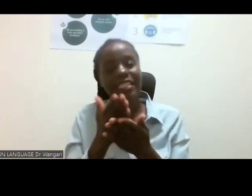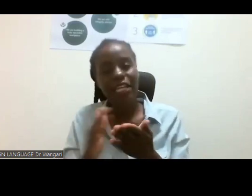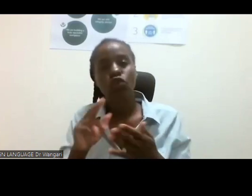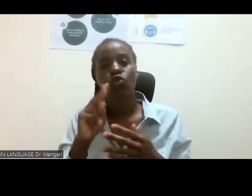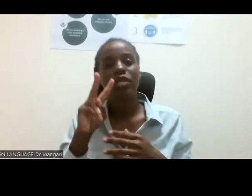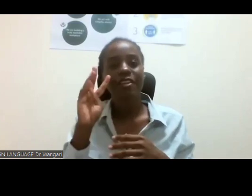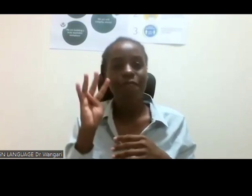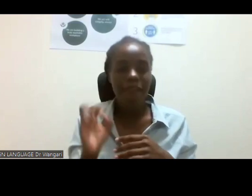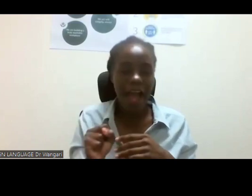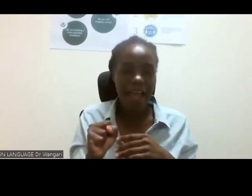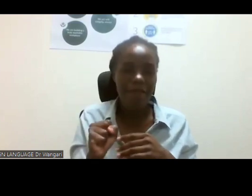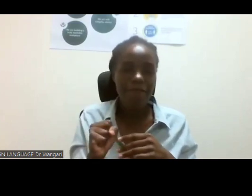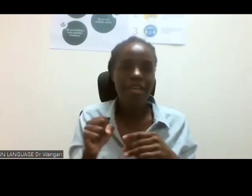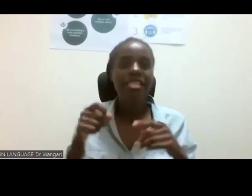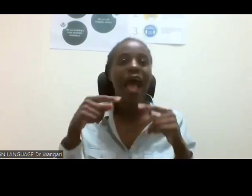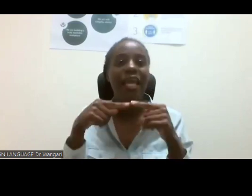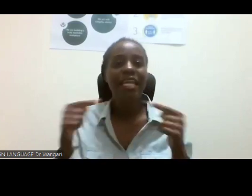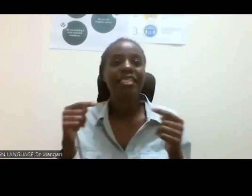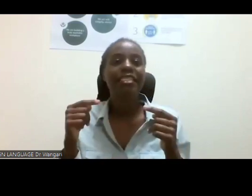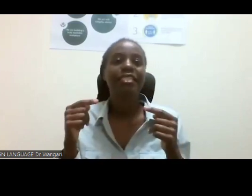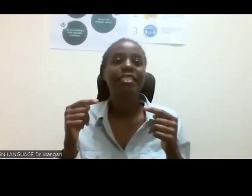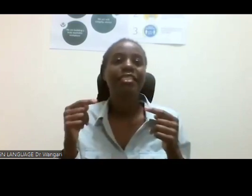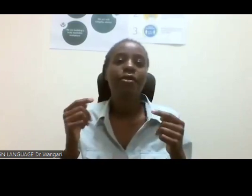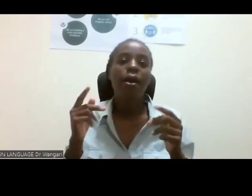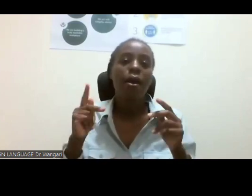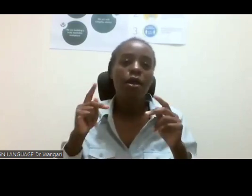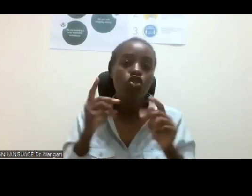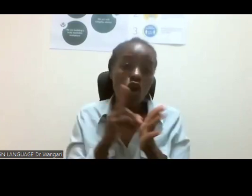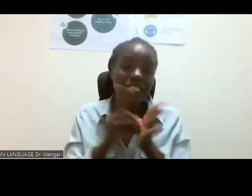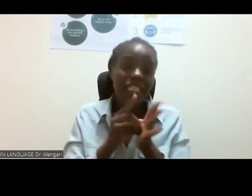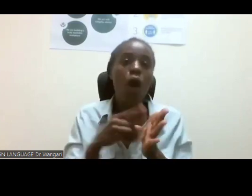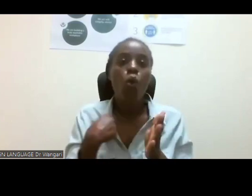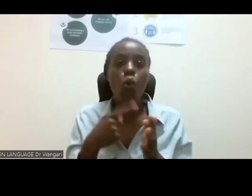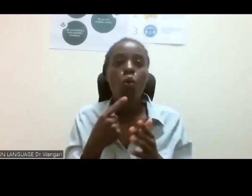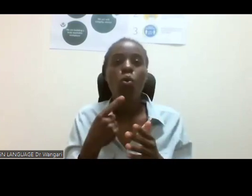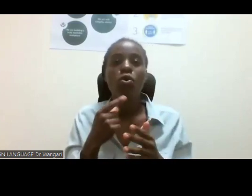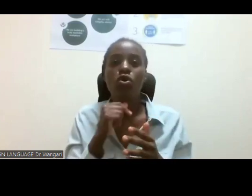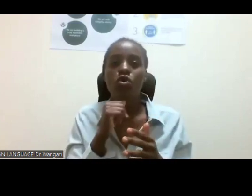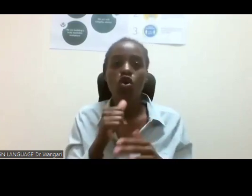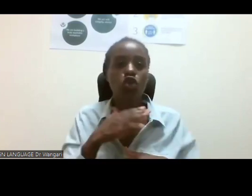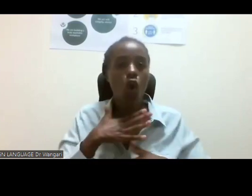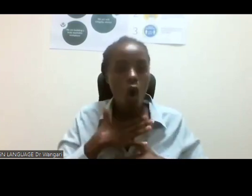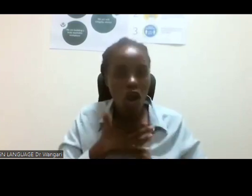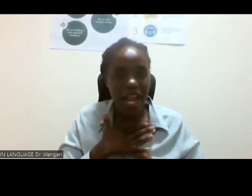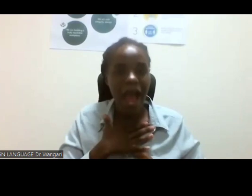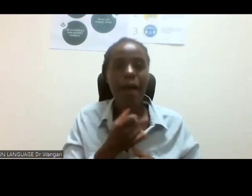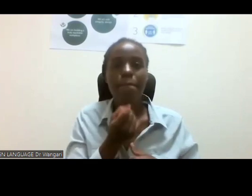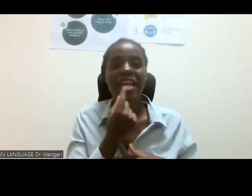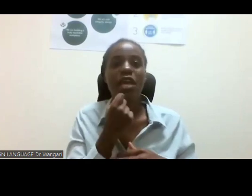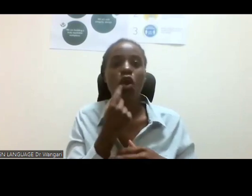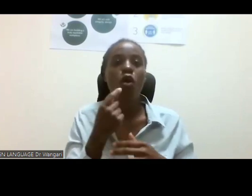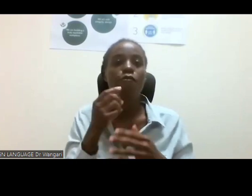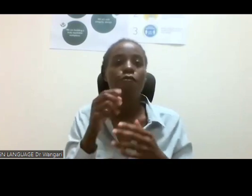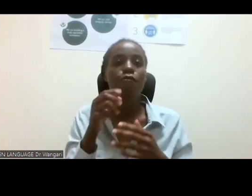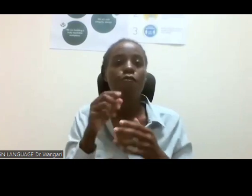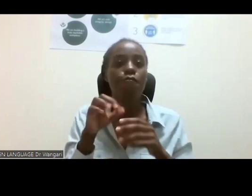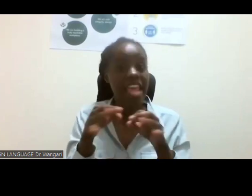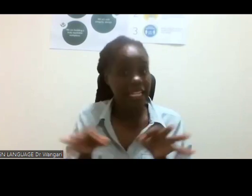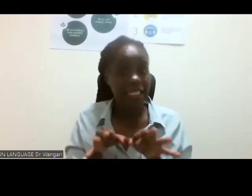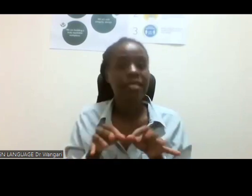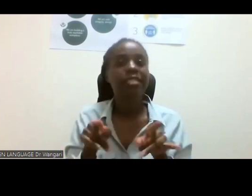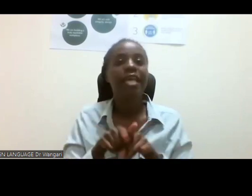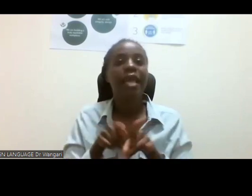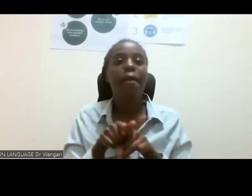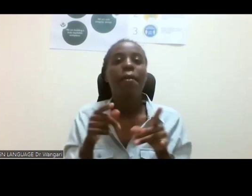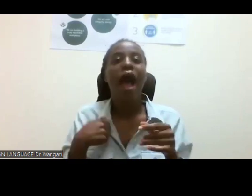against a clinical officer for dishonoring the profession in the public estimation or has been guilty of negligence or malpractice